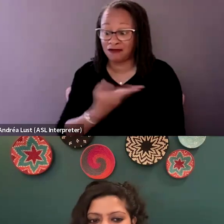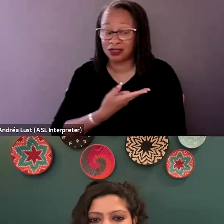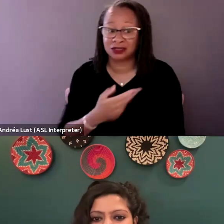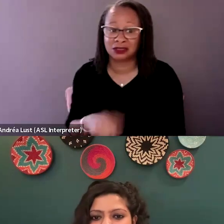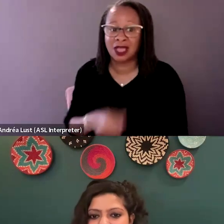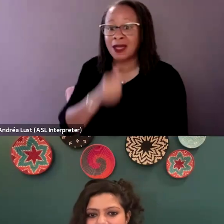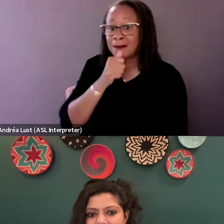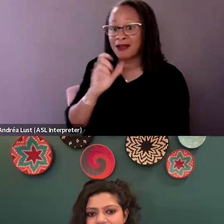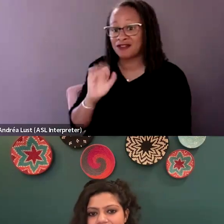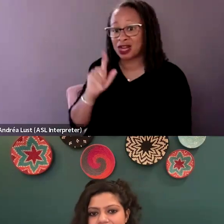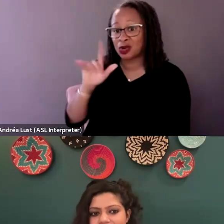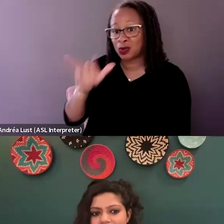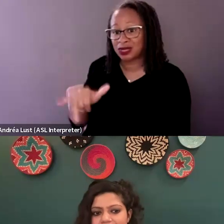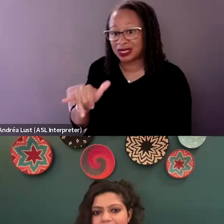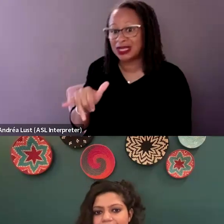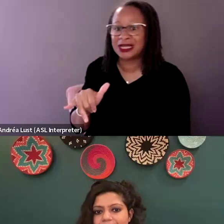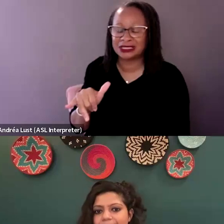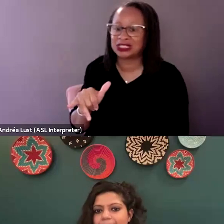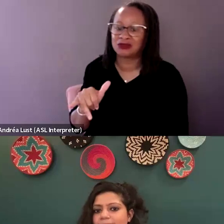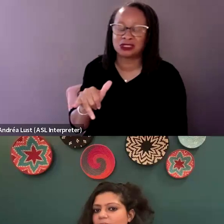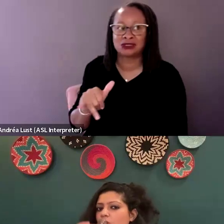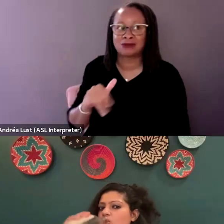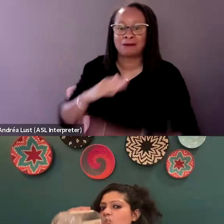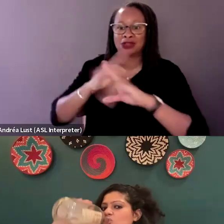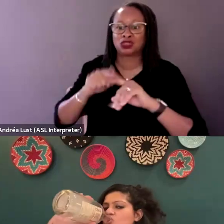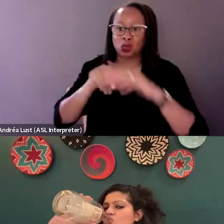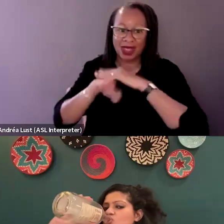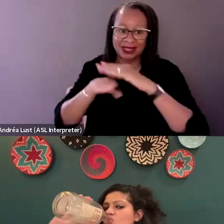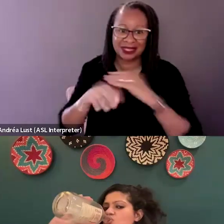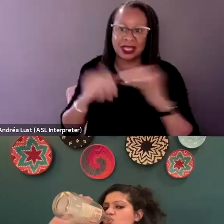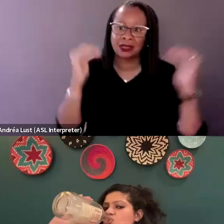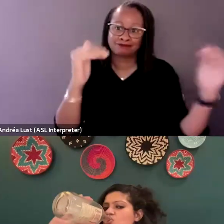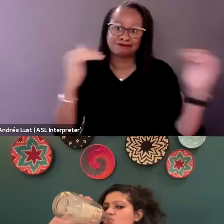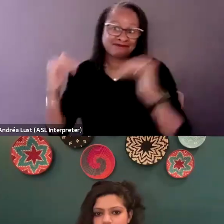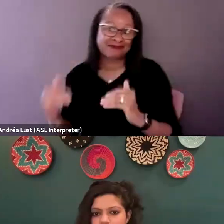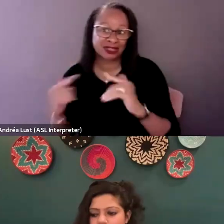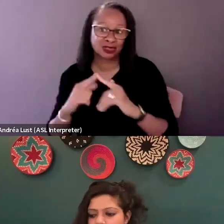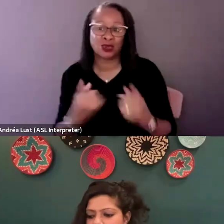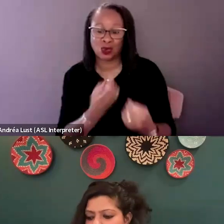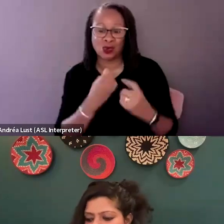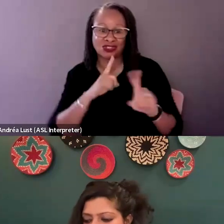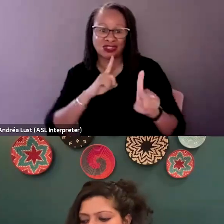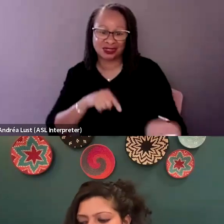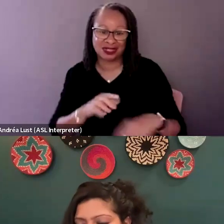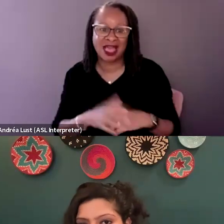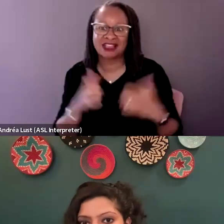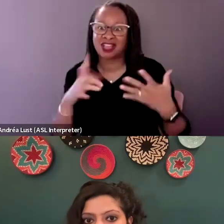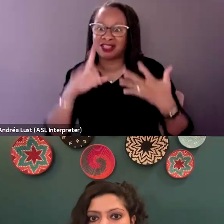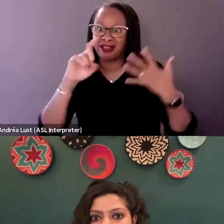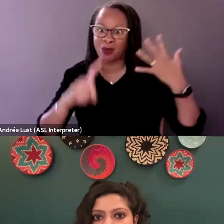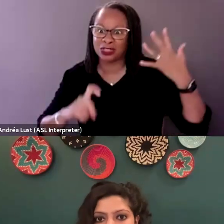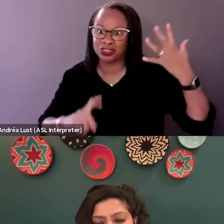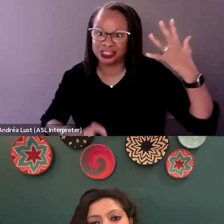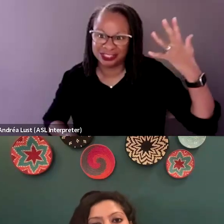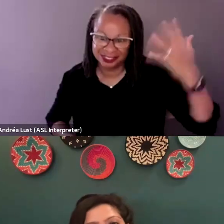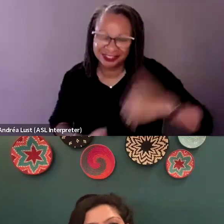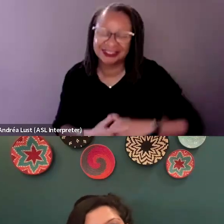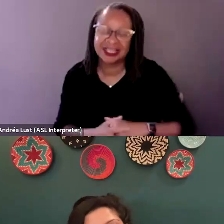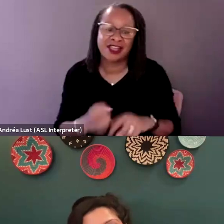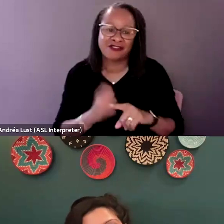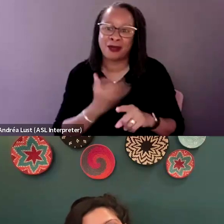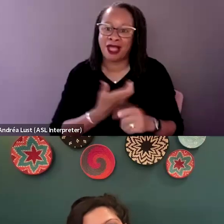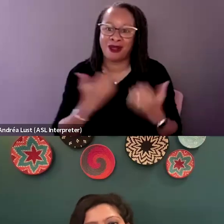film at all. And very often I've seen projects which look entirely different, actually. And that's how